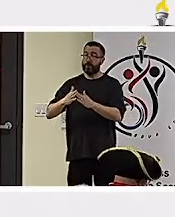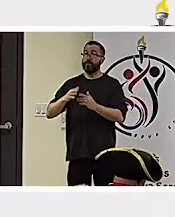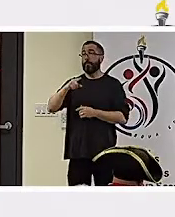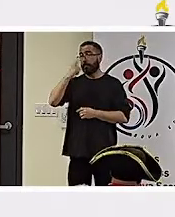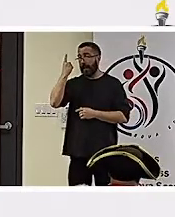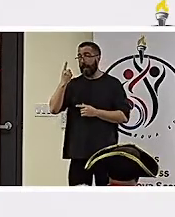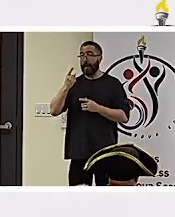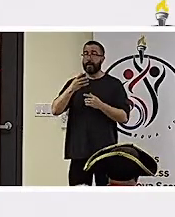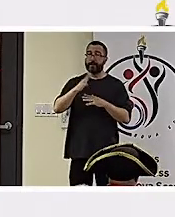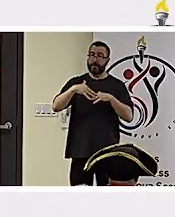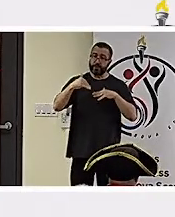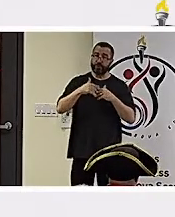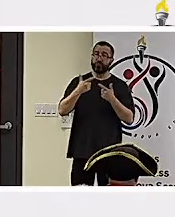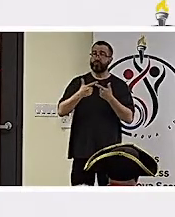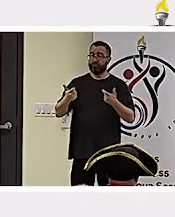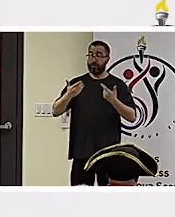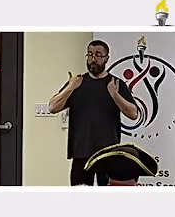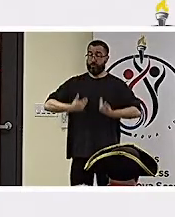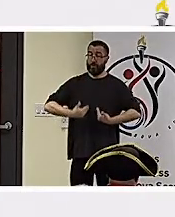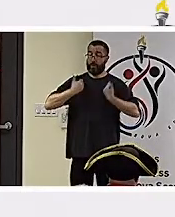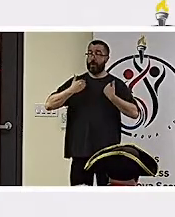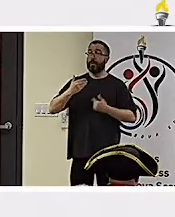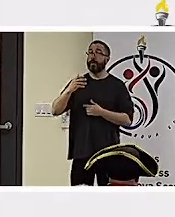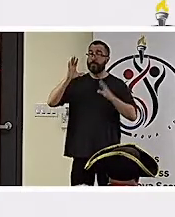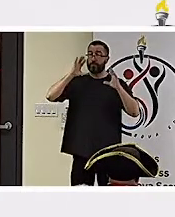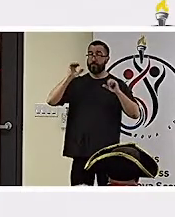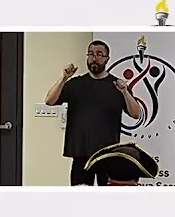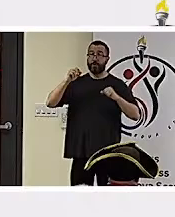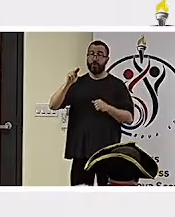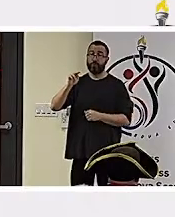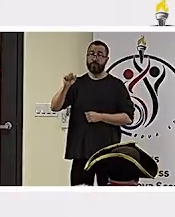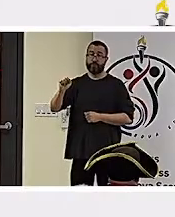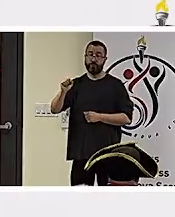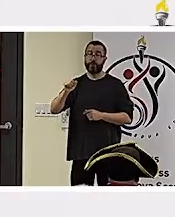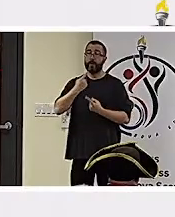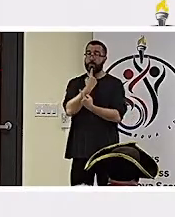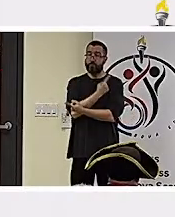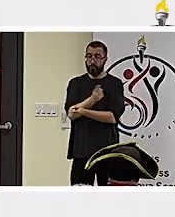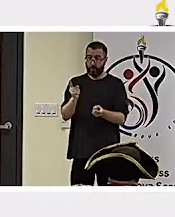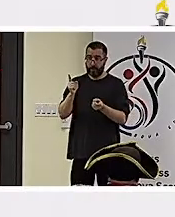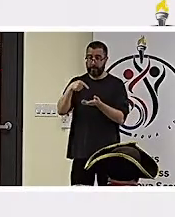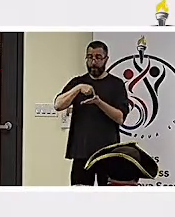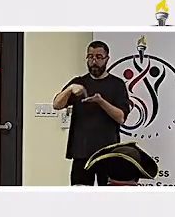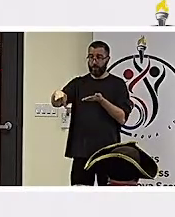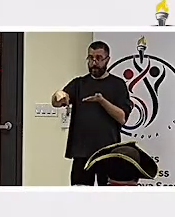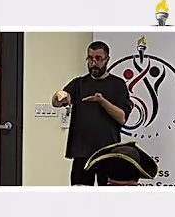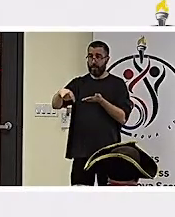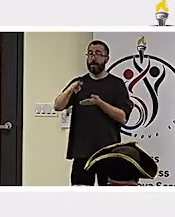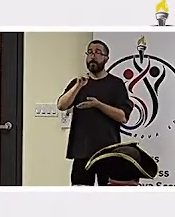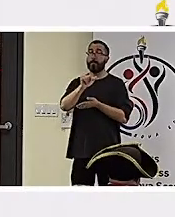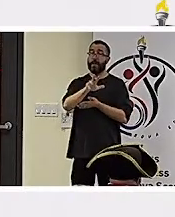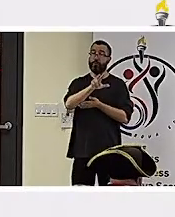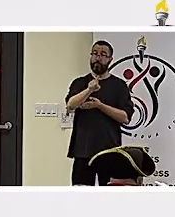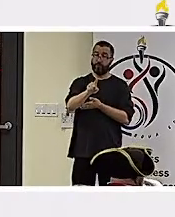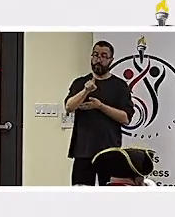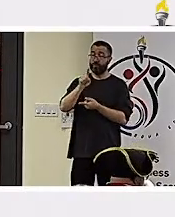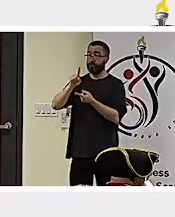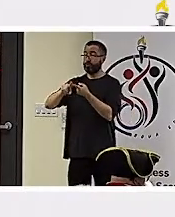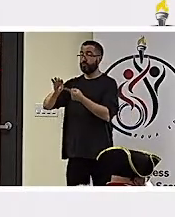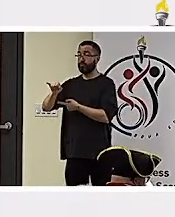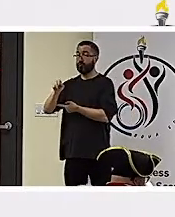that I, Tim Houston, Premier of Nova Scotia, do hereby proclaim the week of May 31st to June